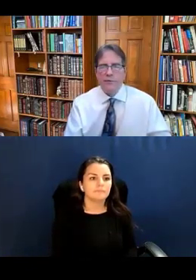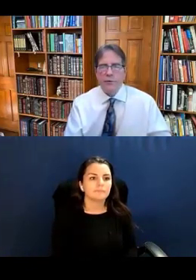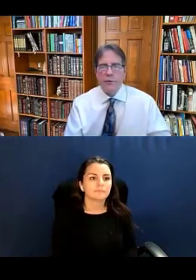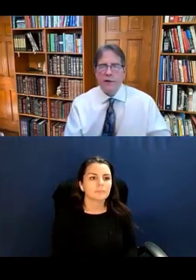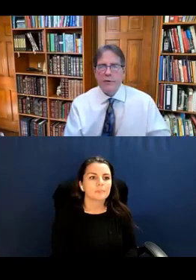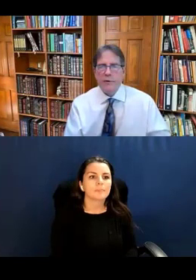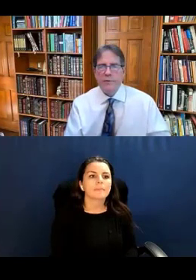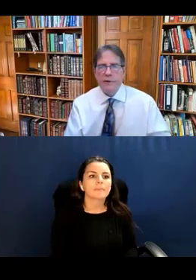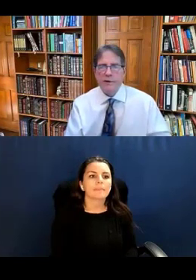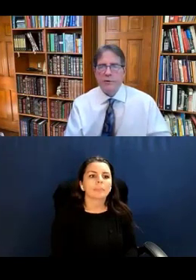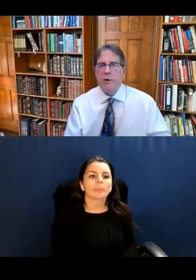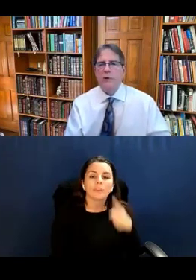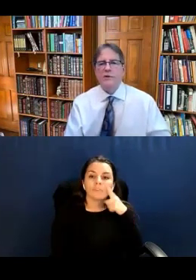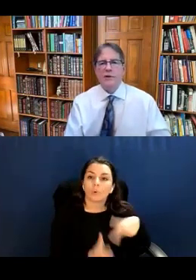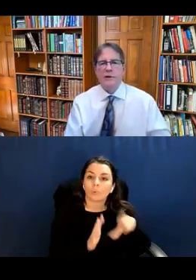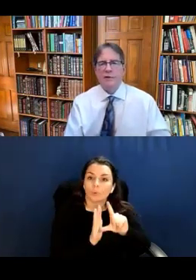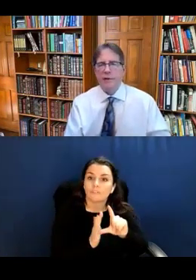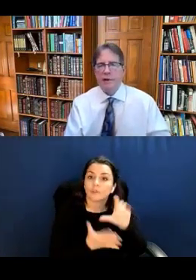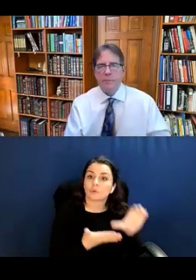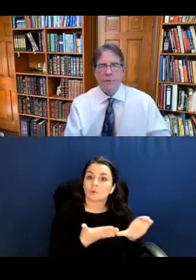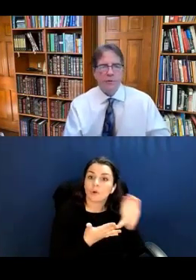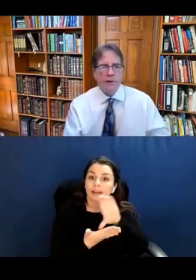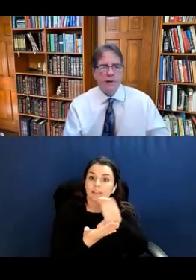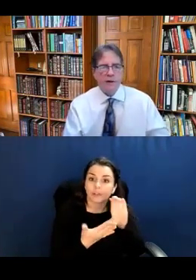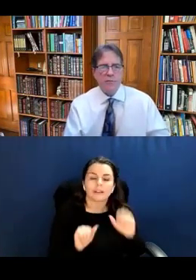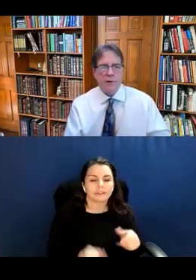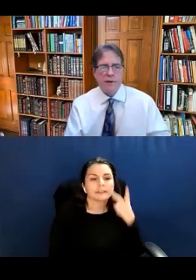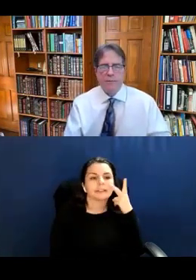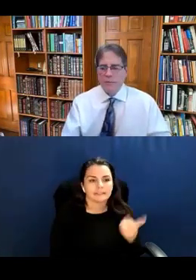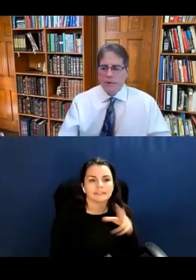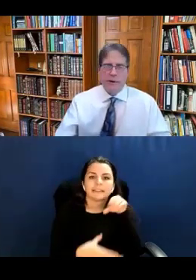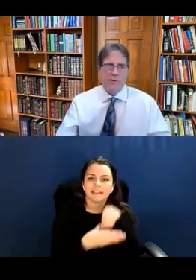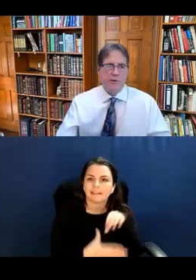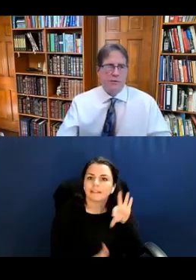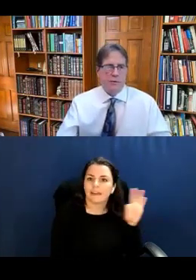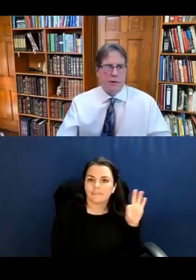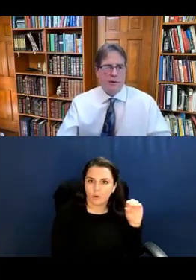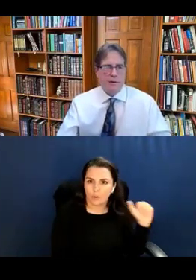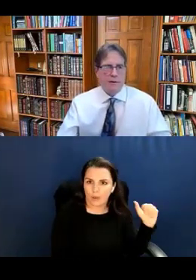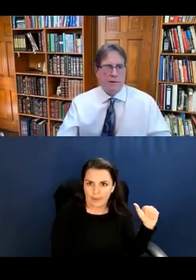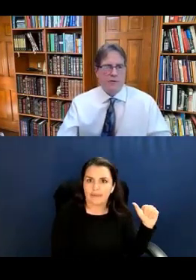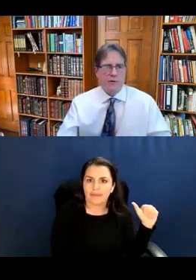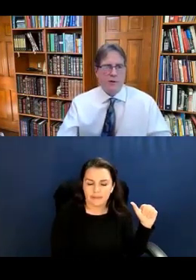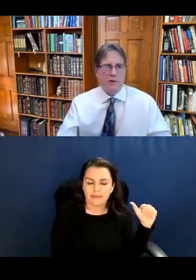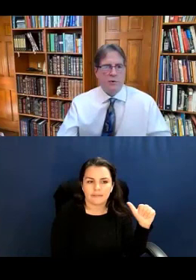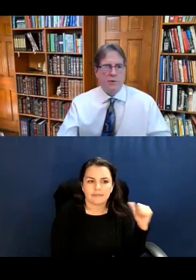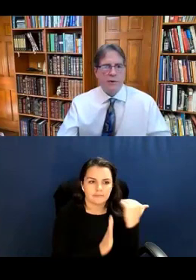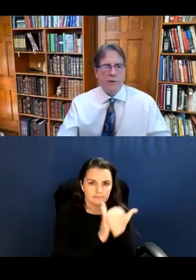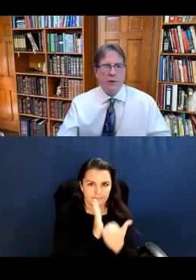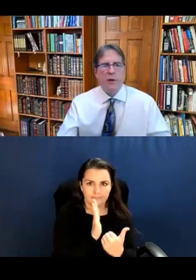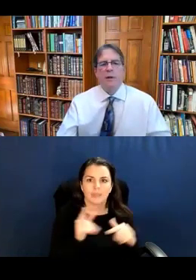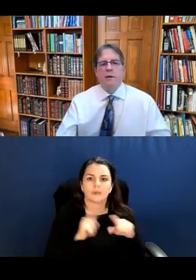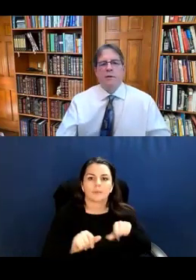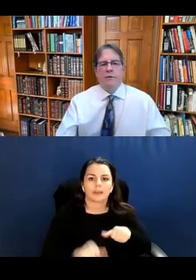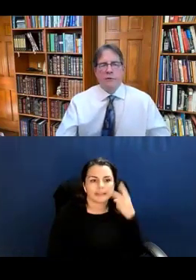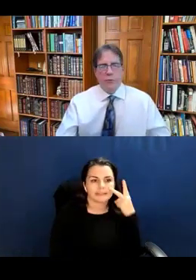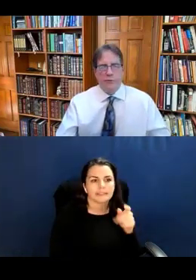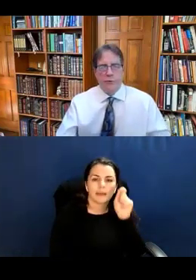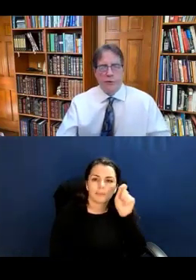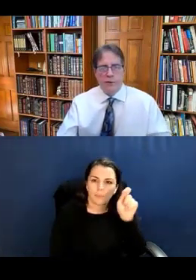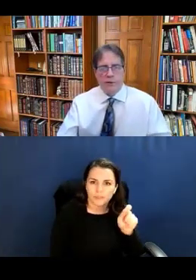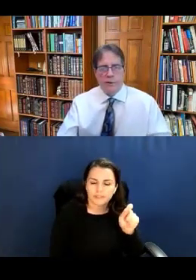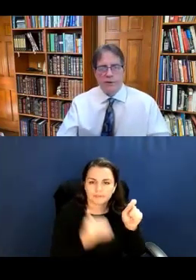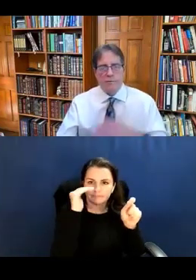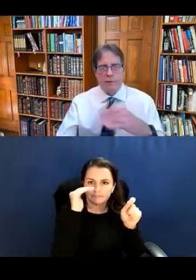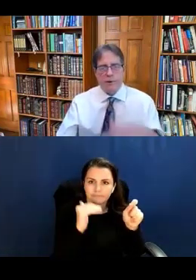The review criteria for these are all listed in the funding opportunity announcement. And as you can see in these bullets here, those